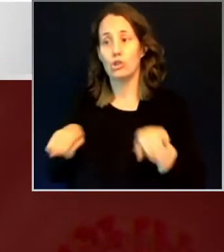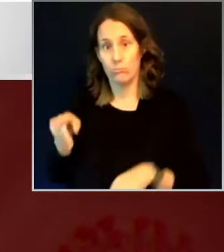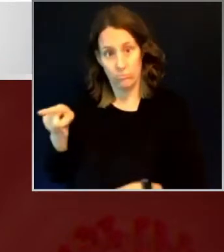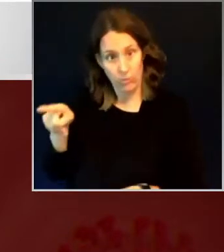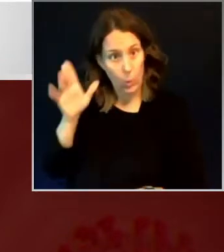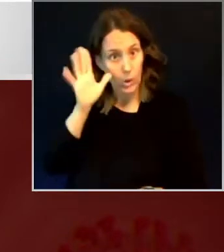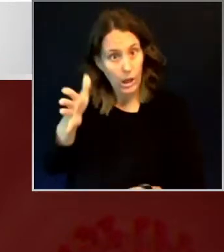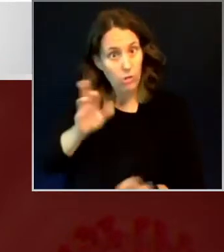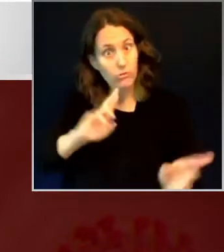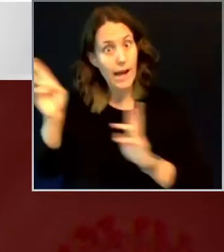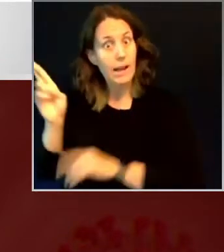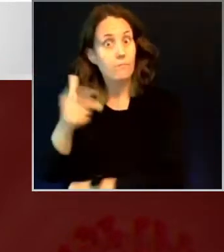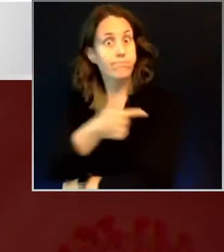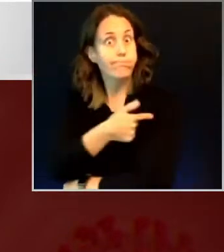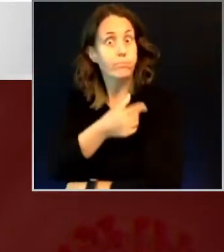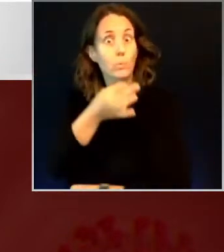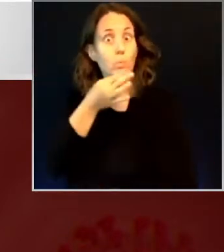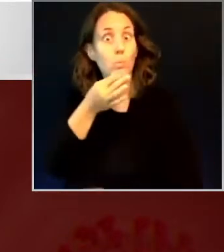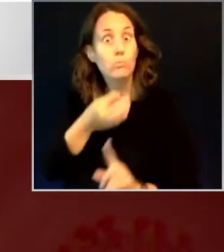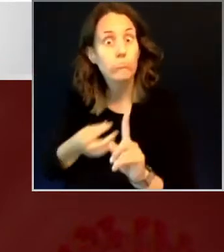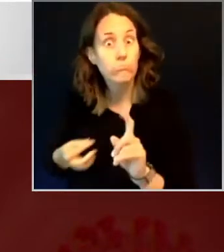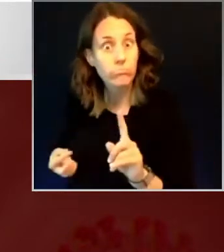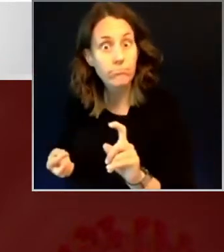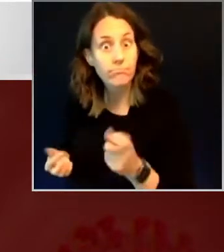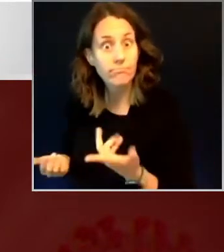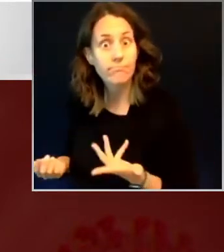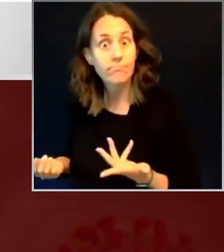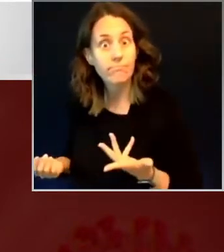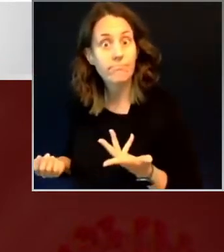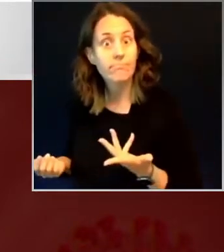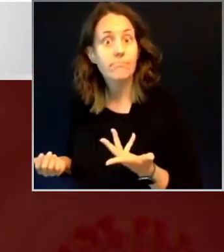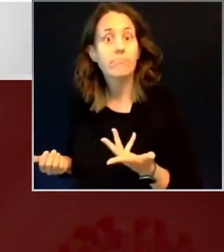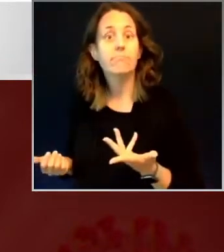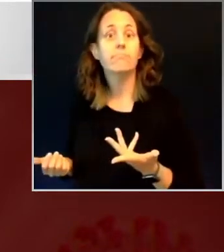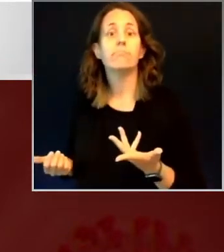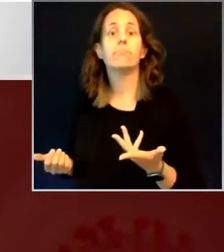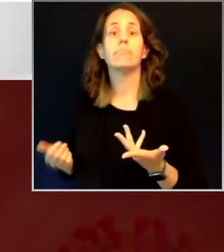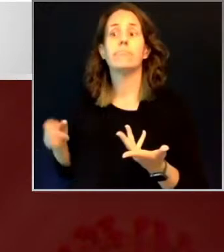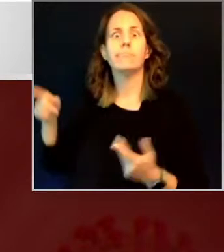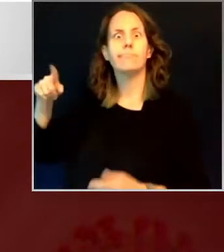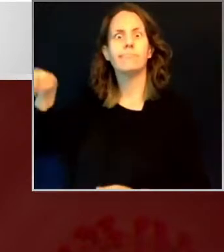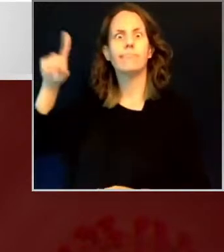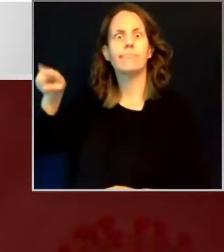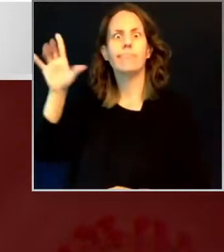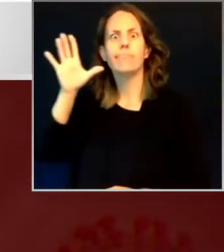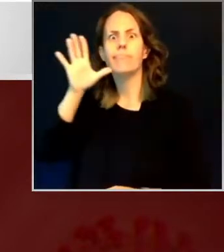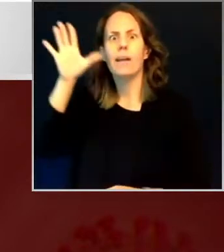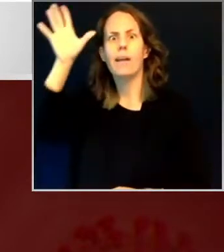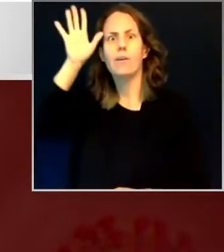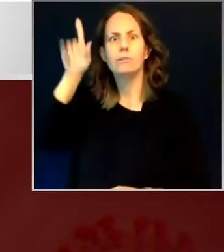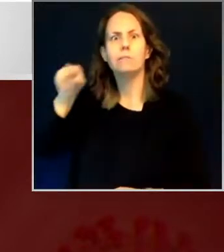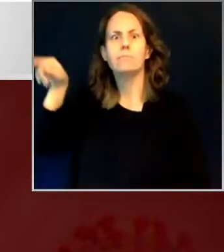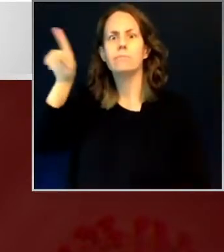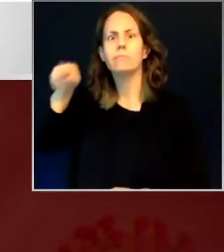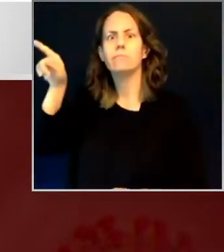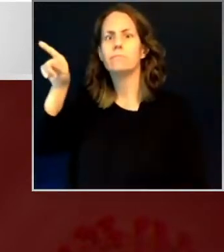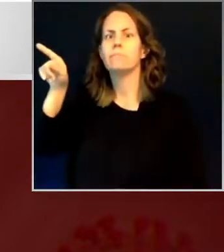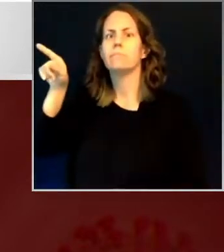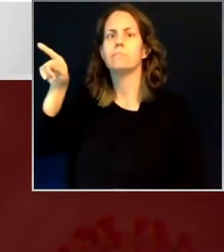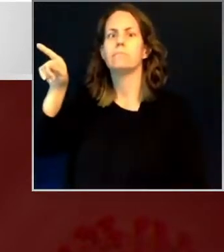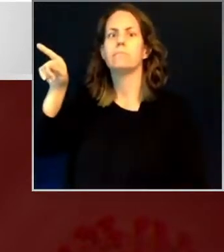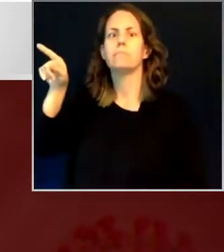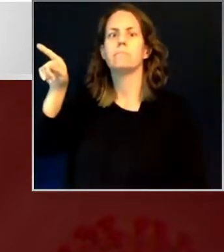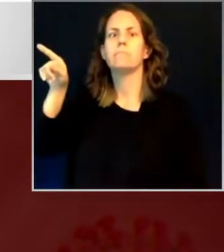what advice would you have for a parent who may be unable to keep their child home because of work or